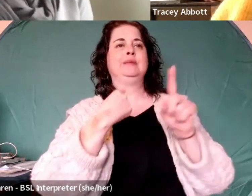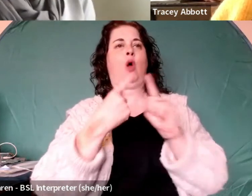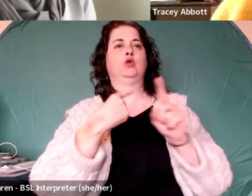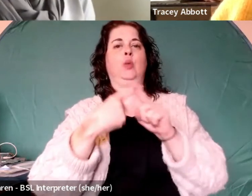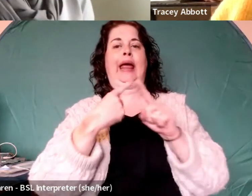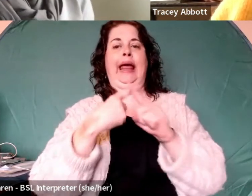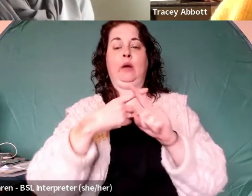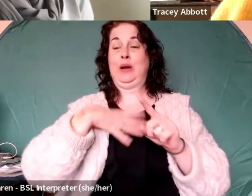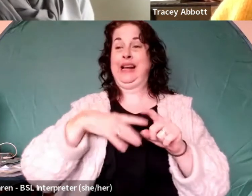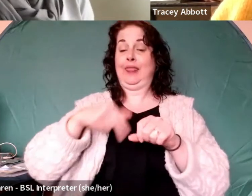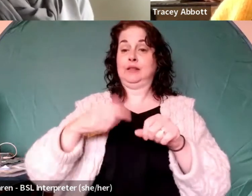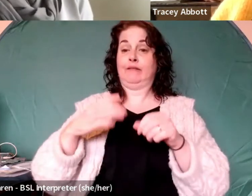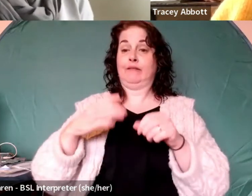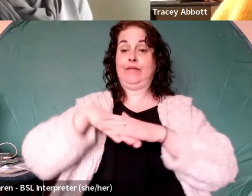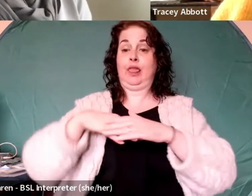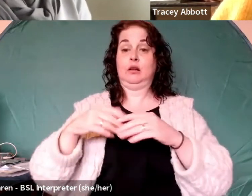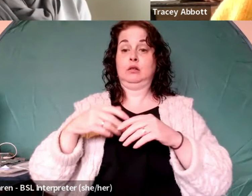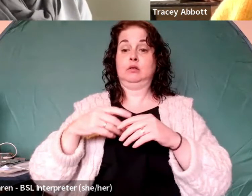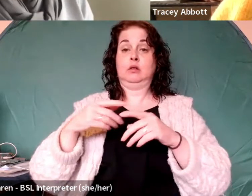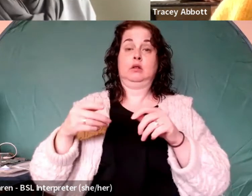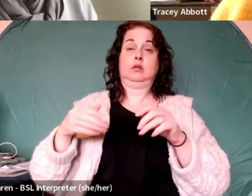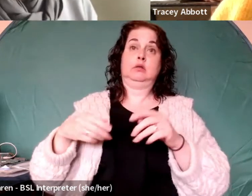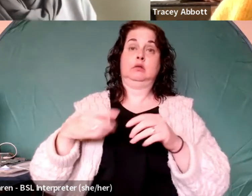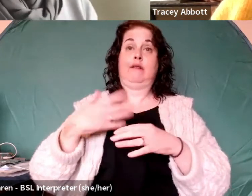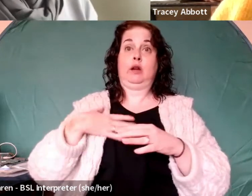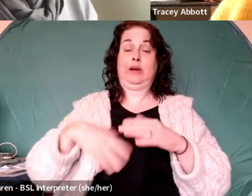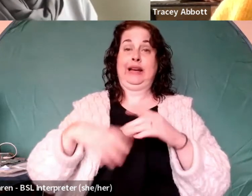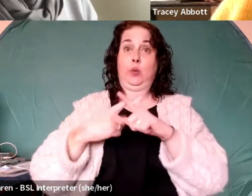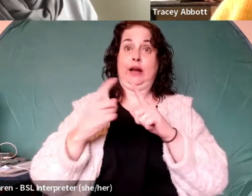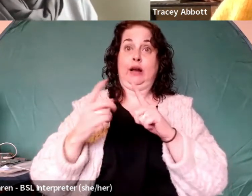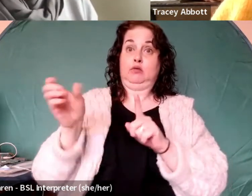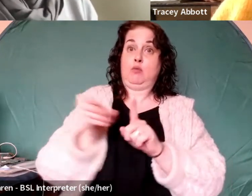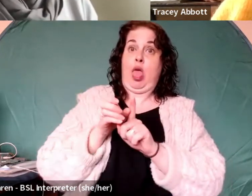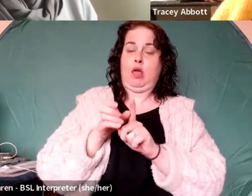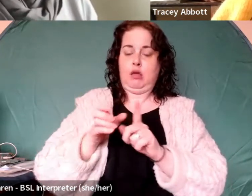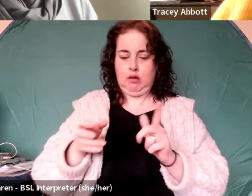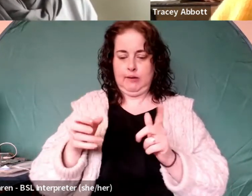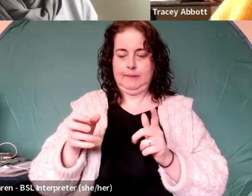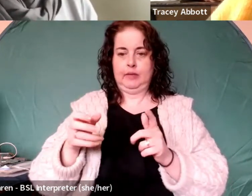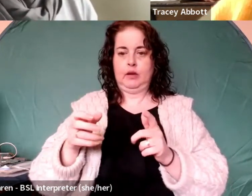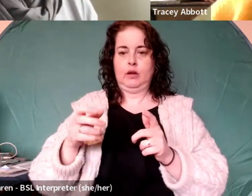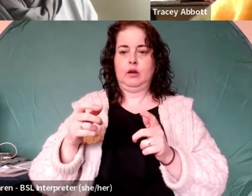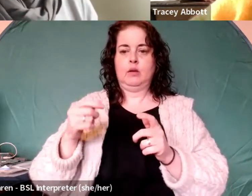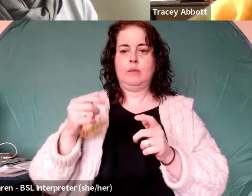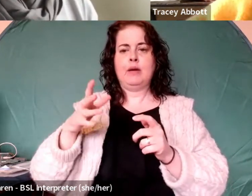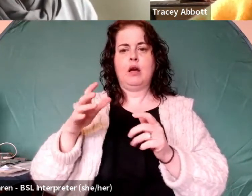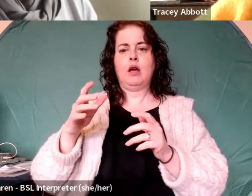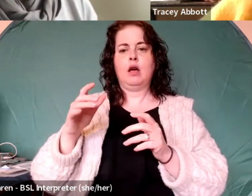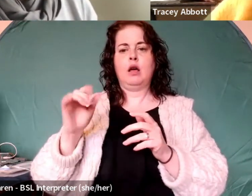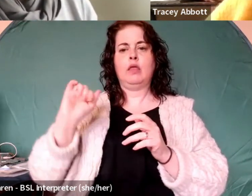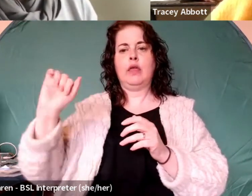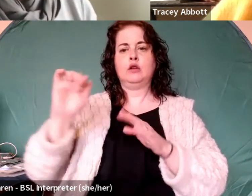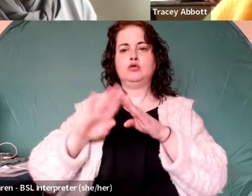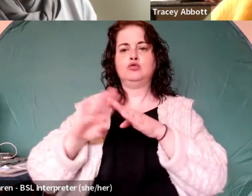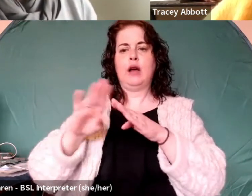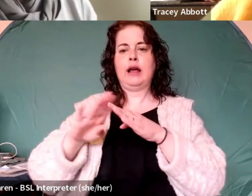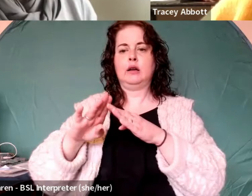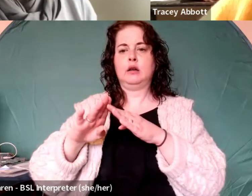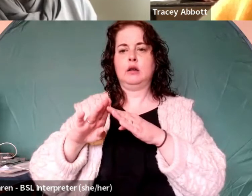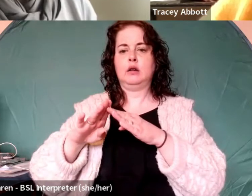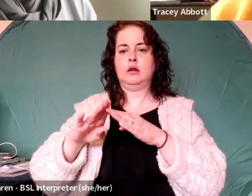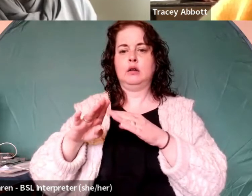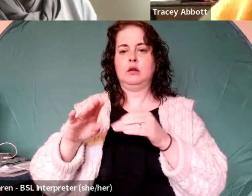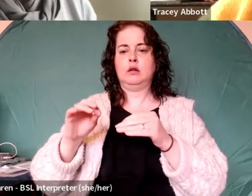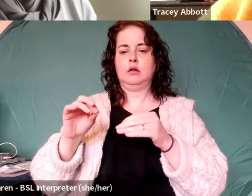quickly because we need this role filled like yesterday. And I wonder sometimes if it's hiring manager training that's needed. Oh, I think